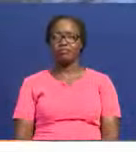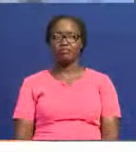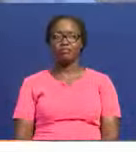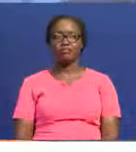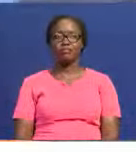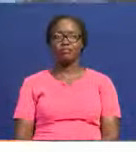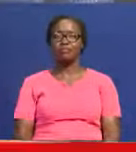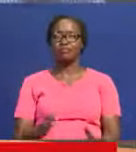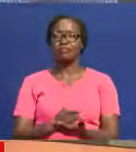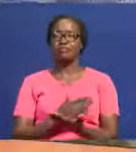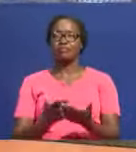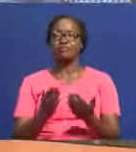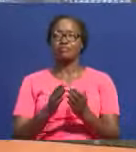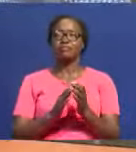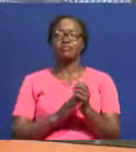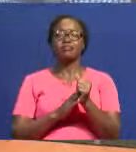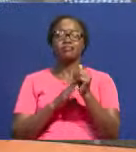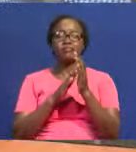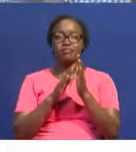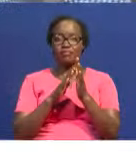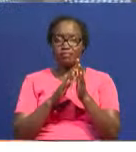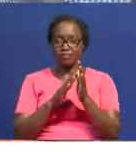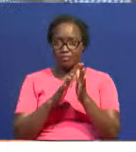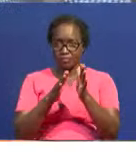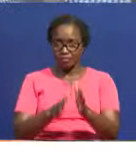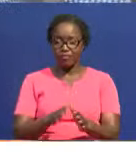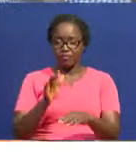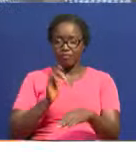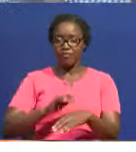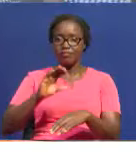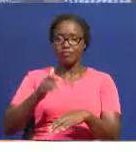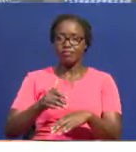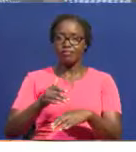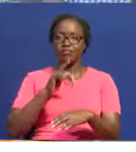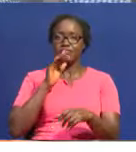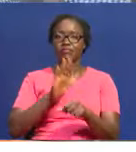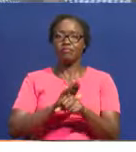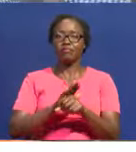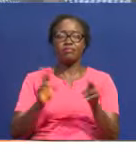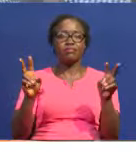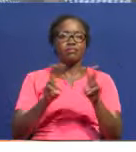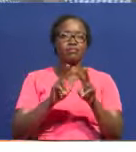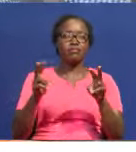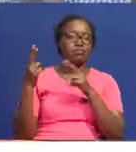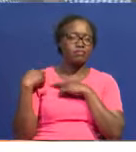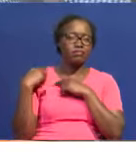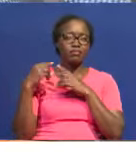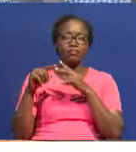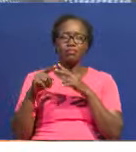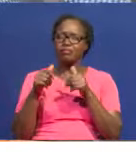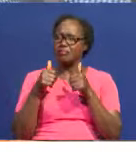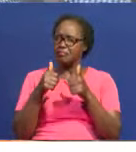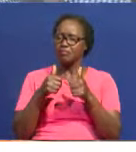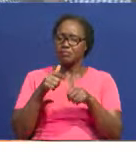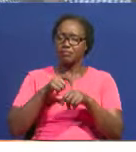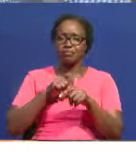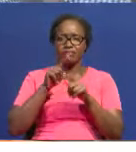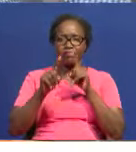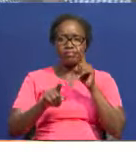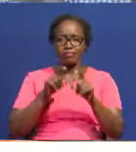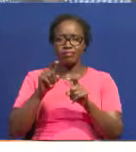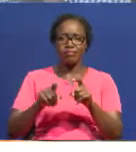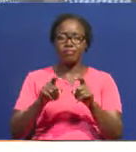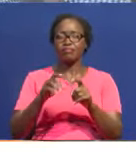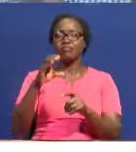Meanwhile, a section of legislators in Embu County have vowed to execute their oversight mandate effectively during the vetting of